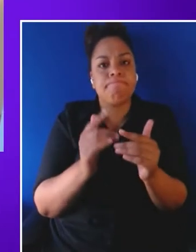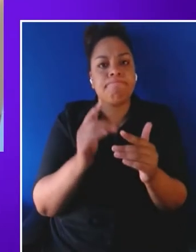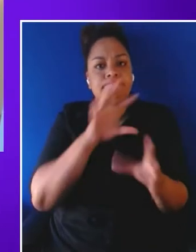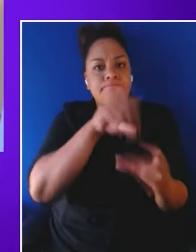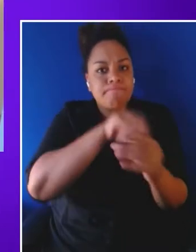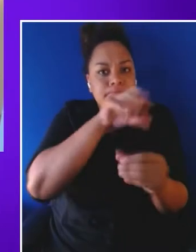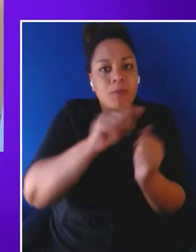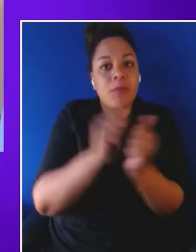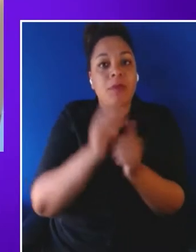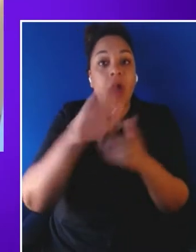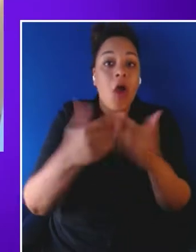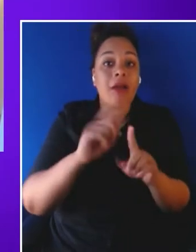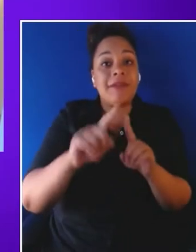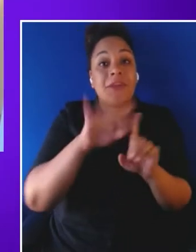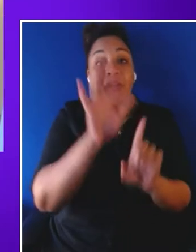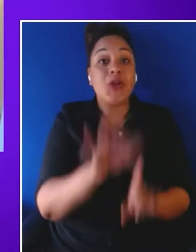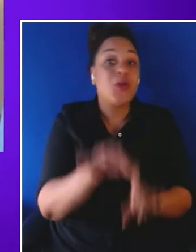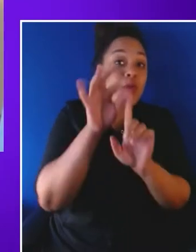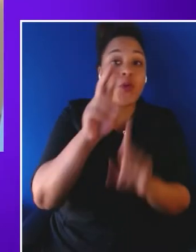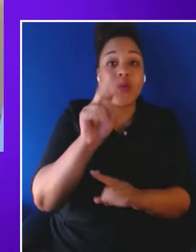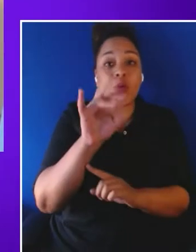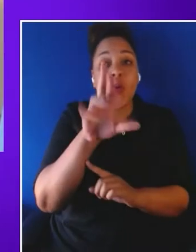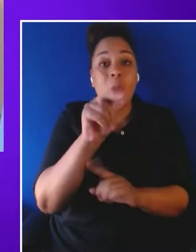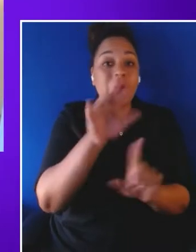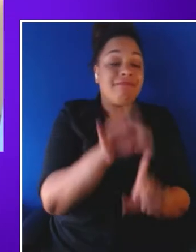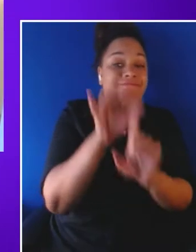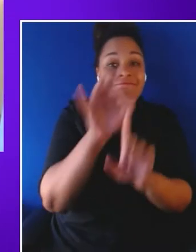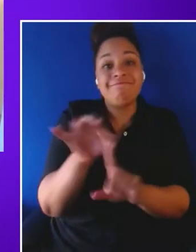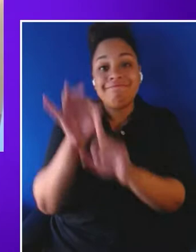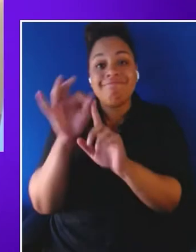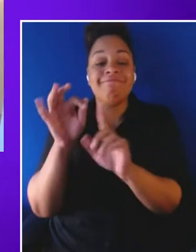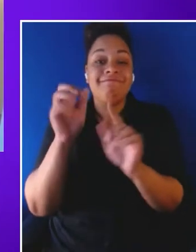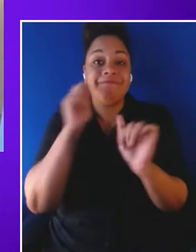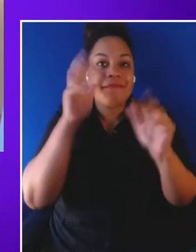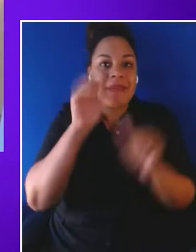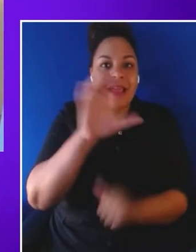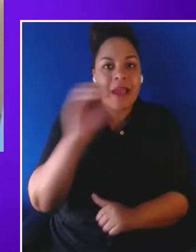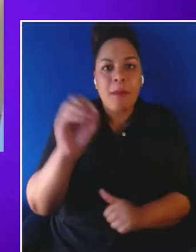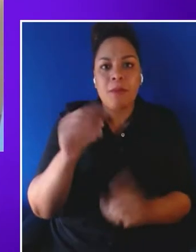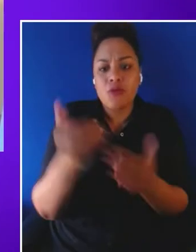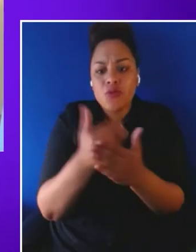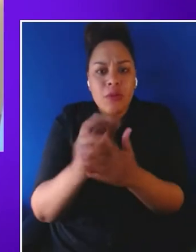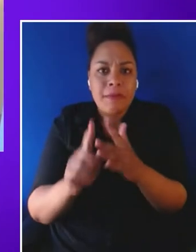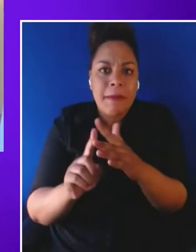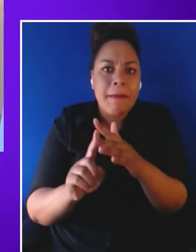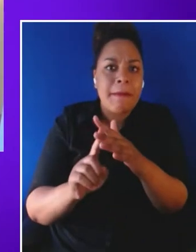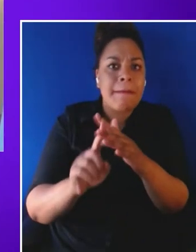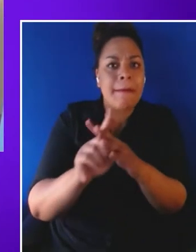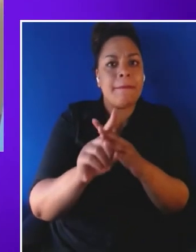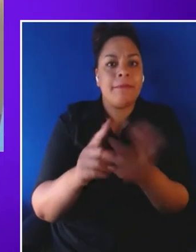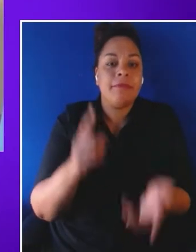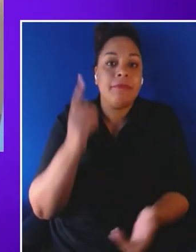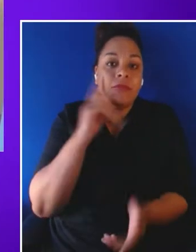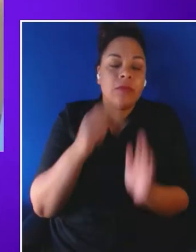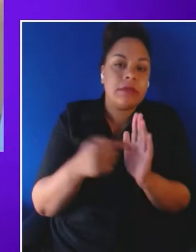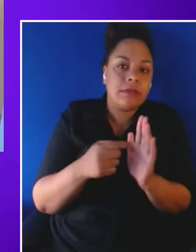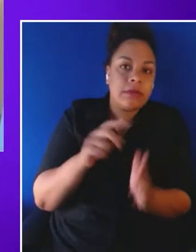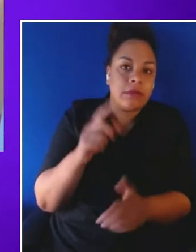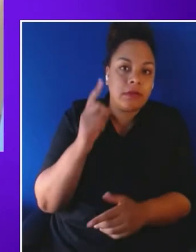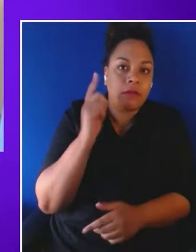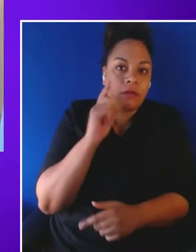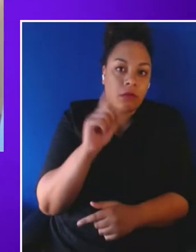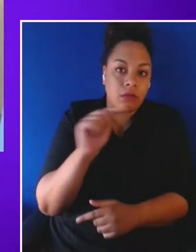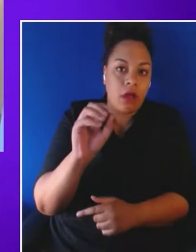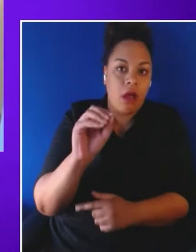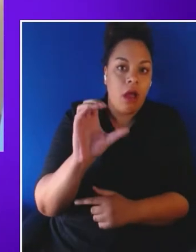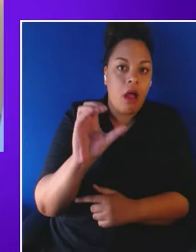are out there, all these amazing companies that are coming around the corner for, say, the Oculus, and make sure that